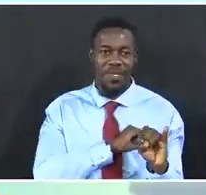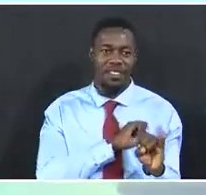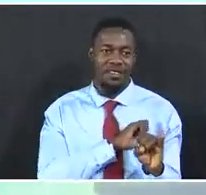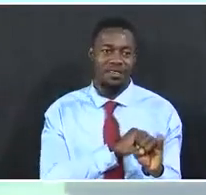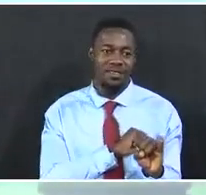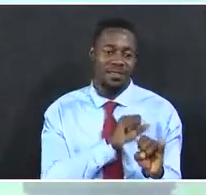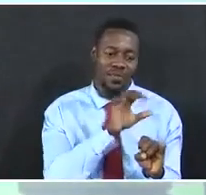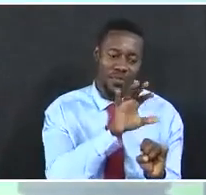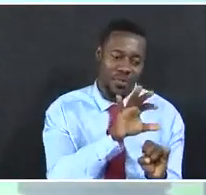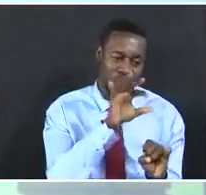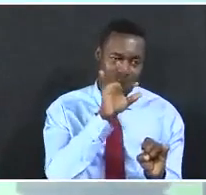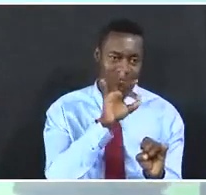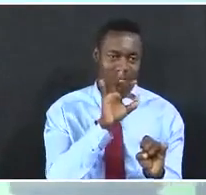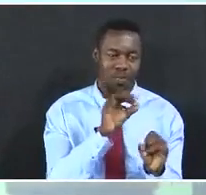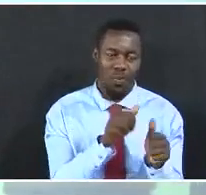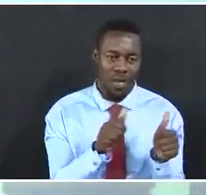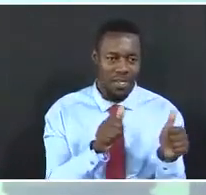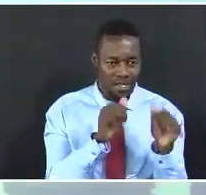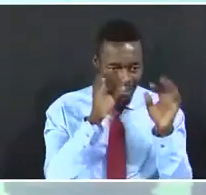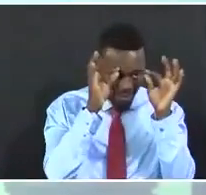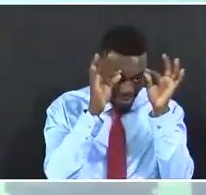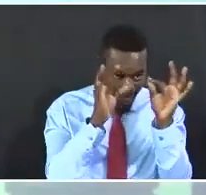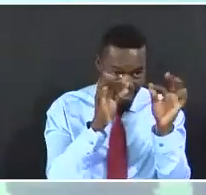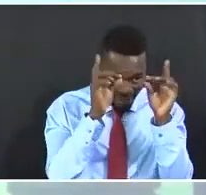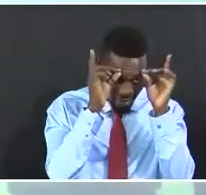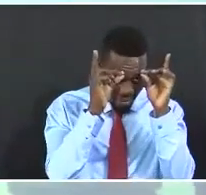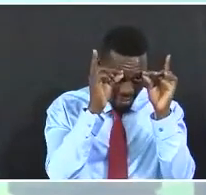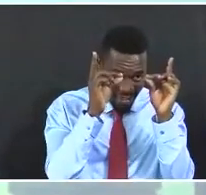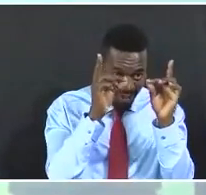to be in God's presence.